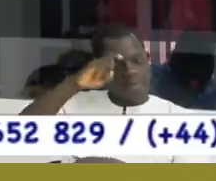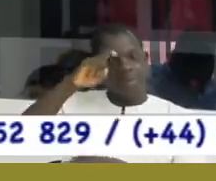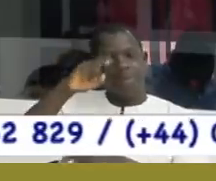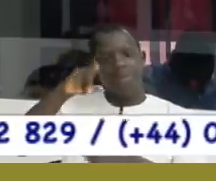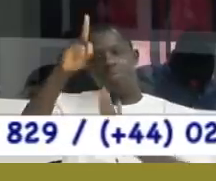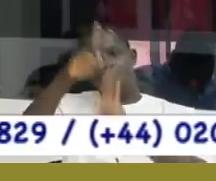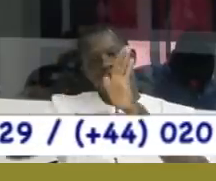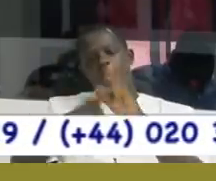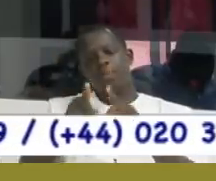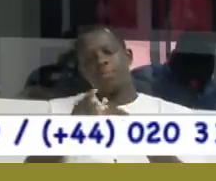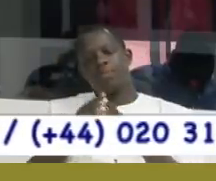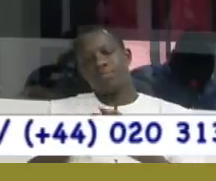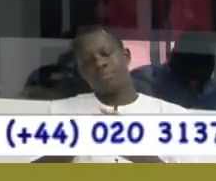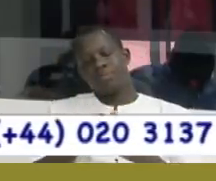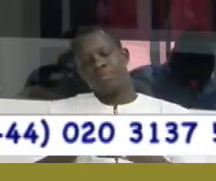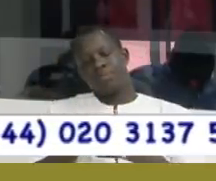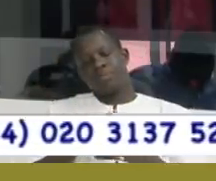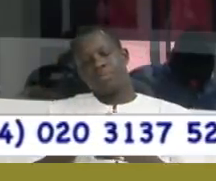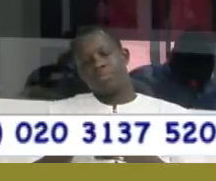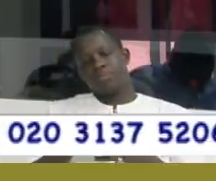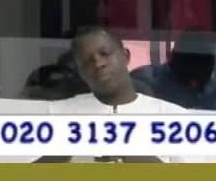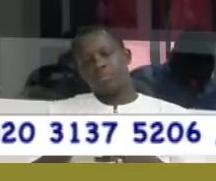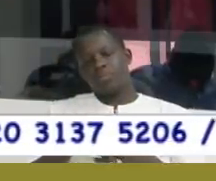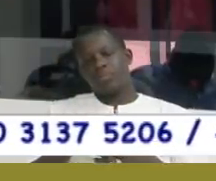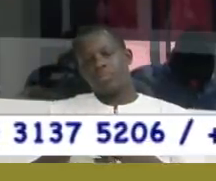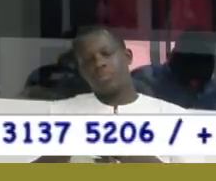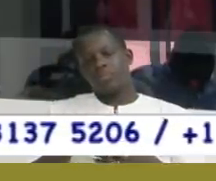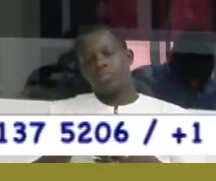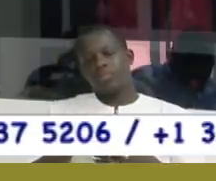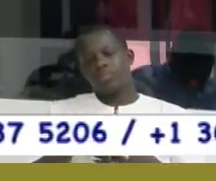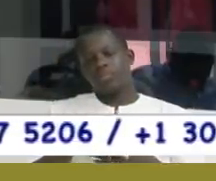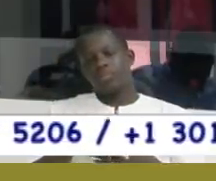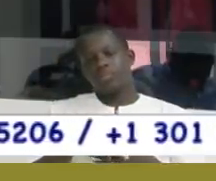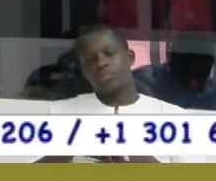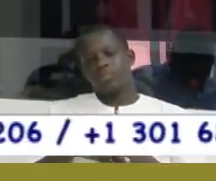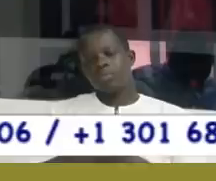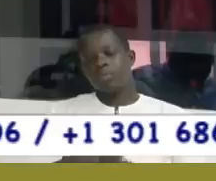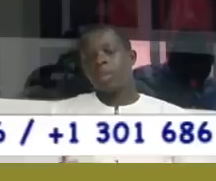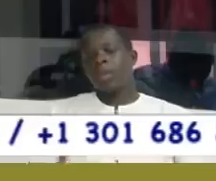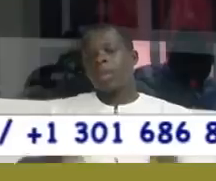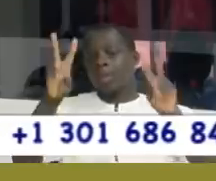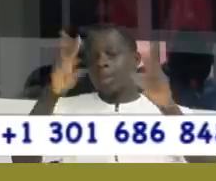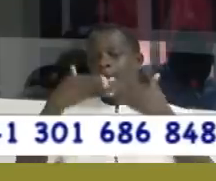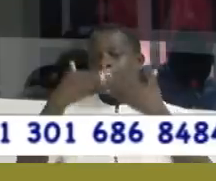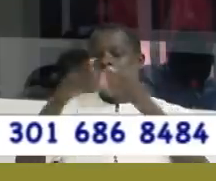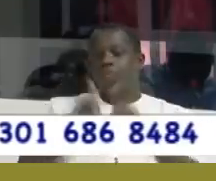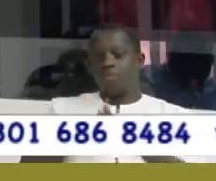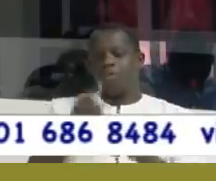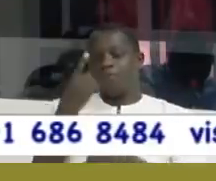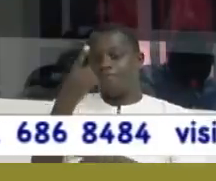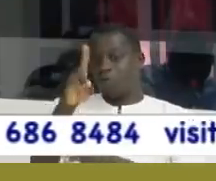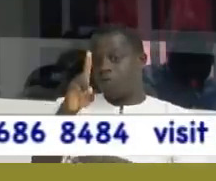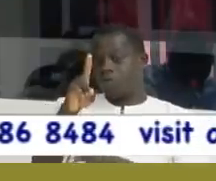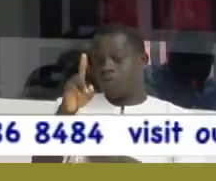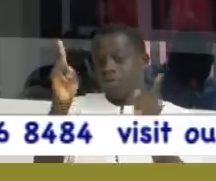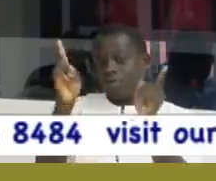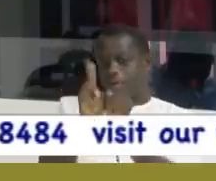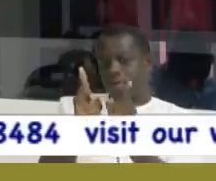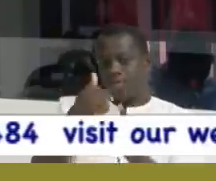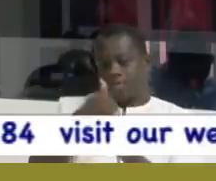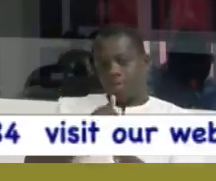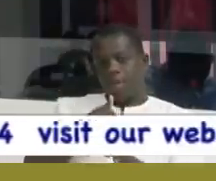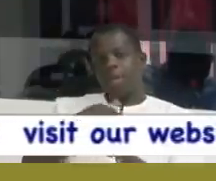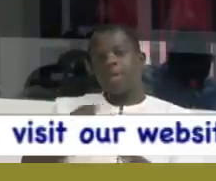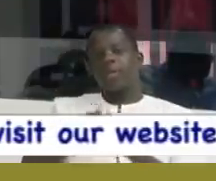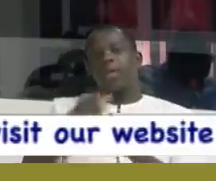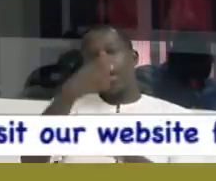the time frame. So he told me that he was going to come for me first with Sadibu Haidara, and then after